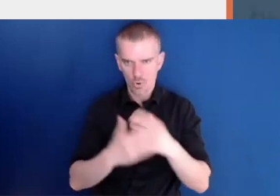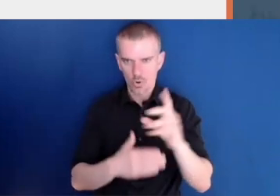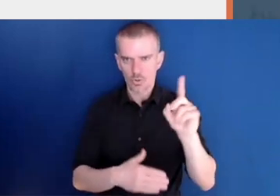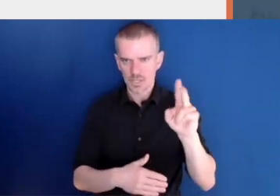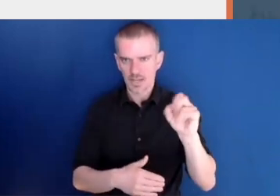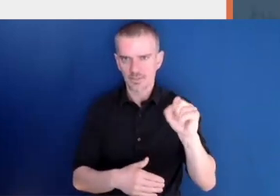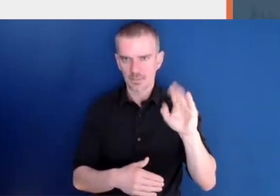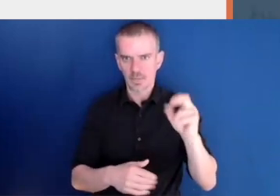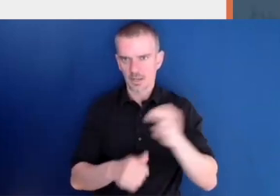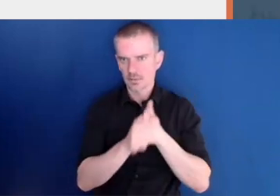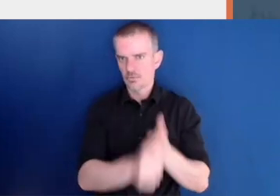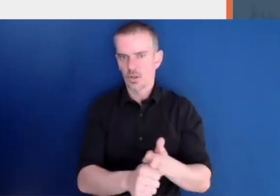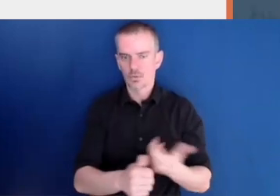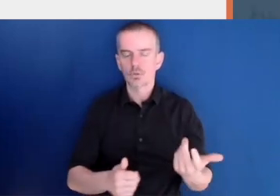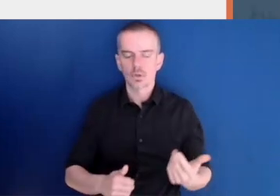are met,